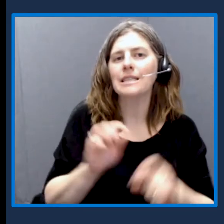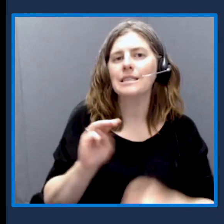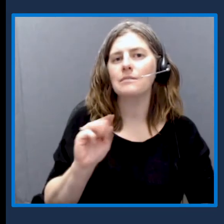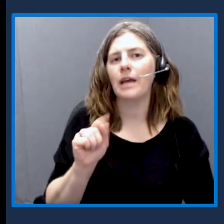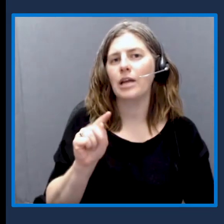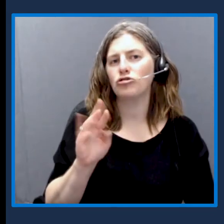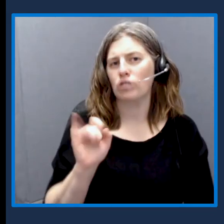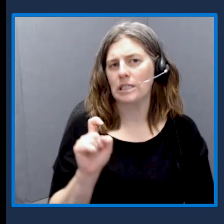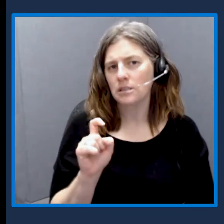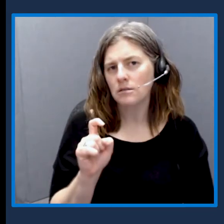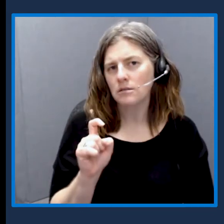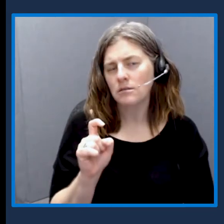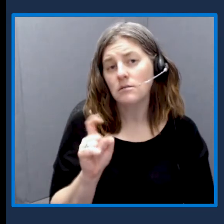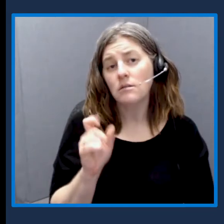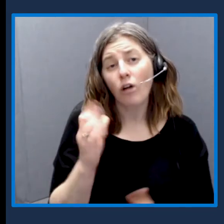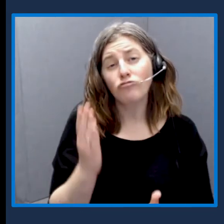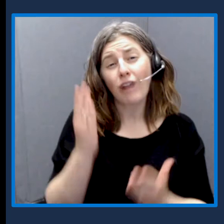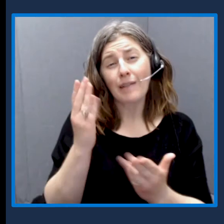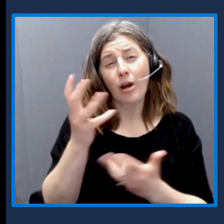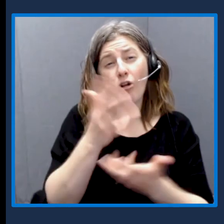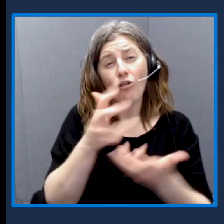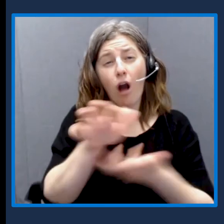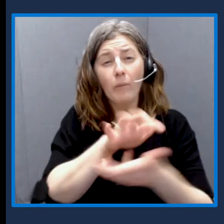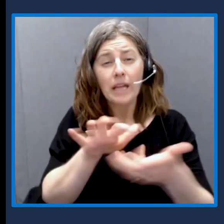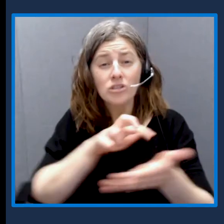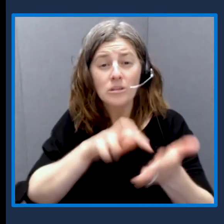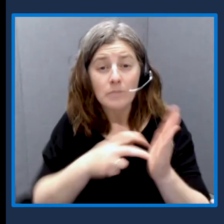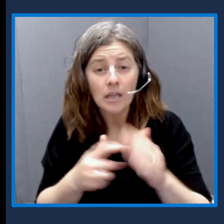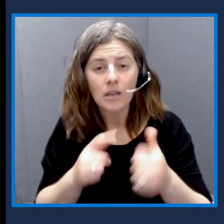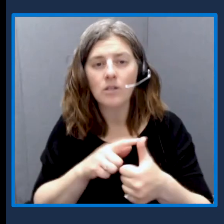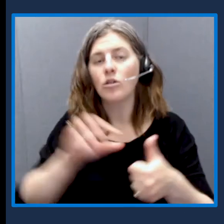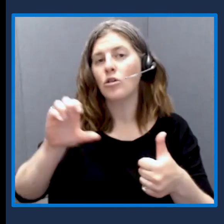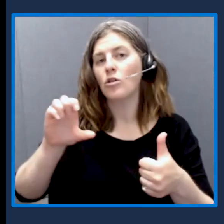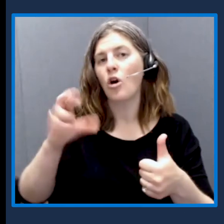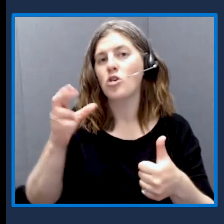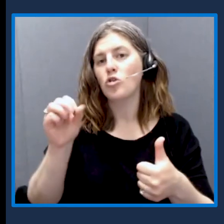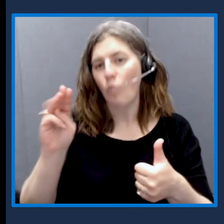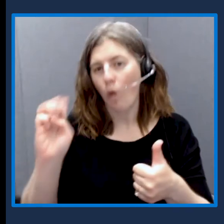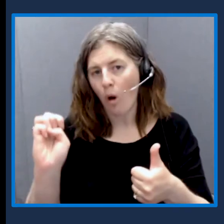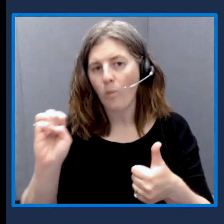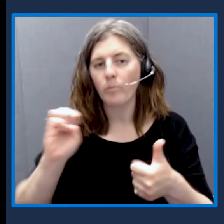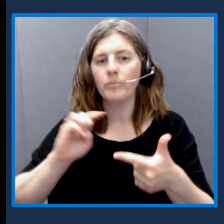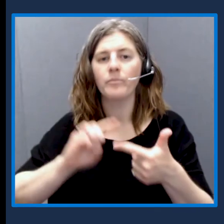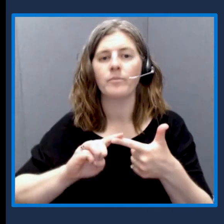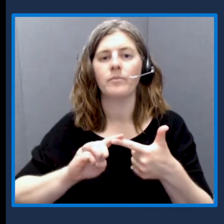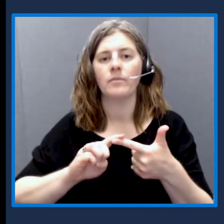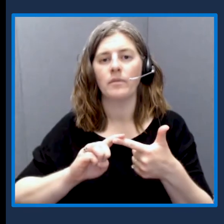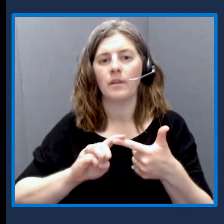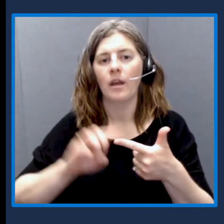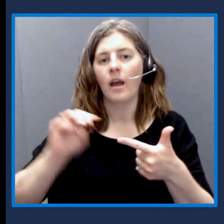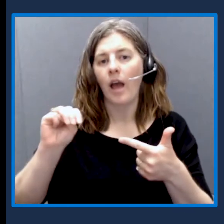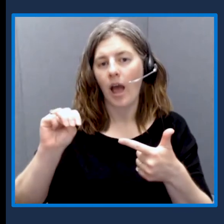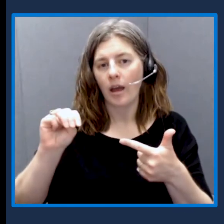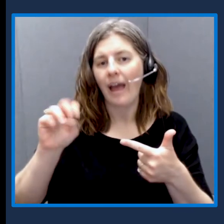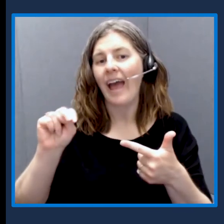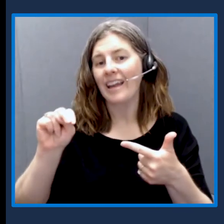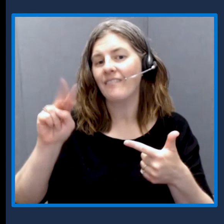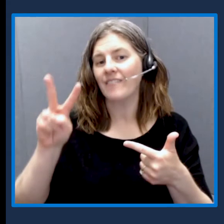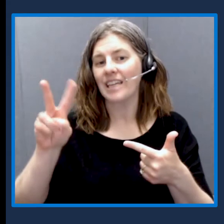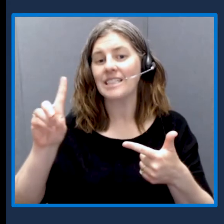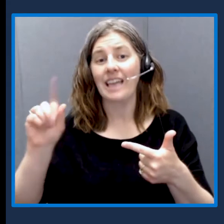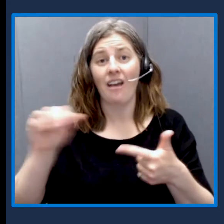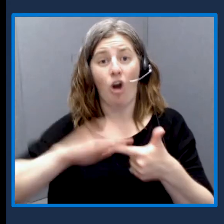the recommended combinations include Chrome and NVDA on Windows,